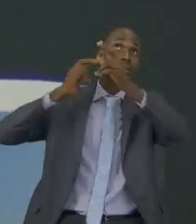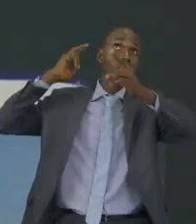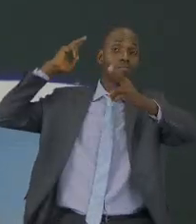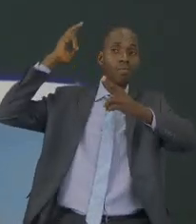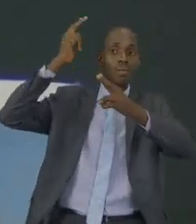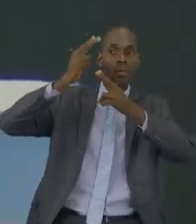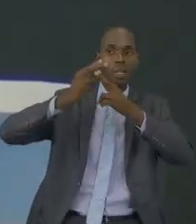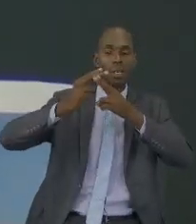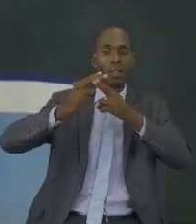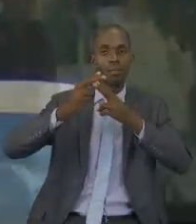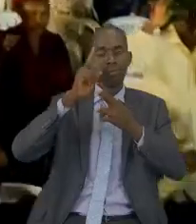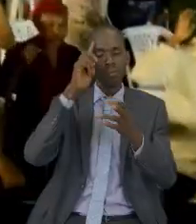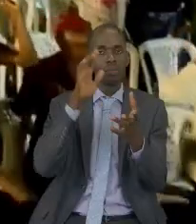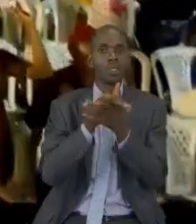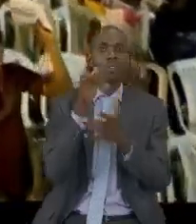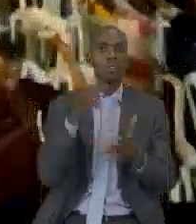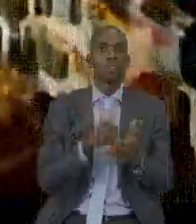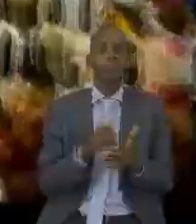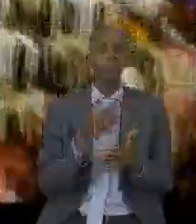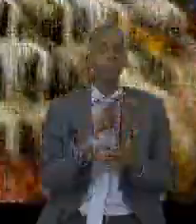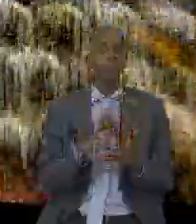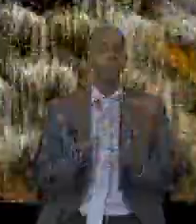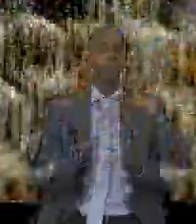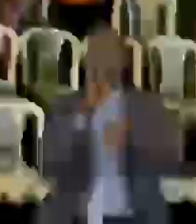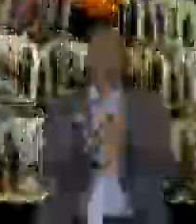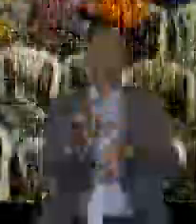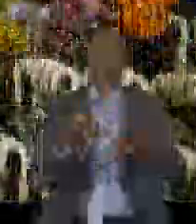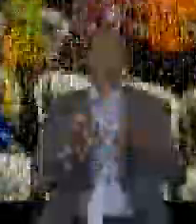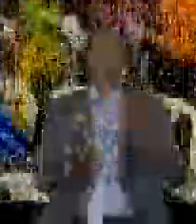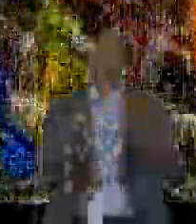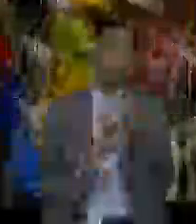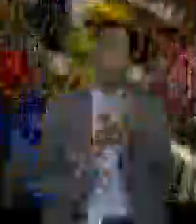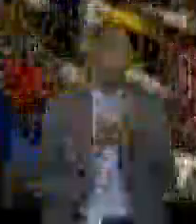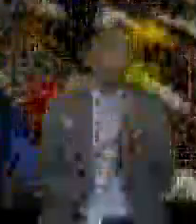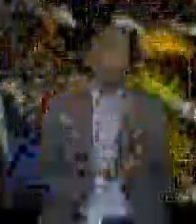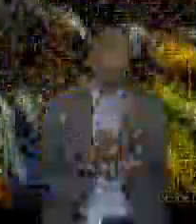up, the miracle will arrive. Amen.